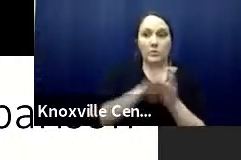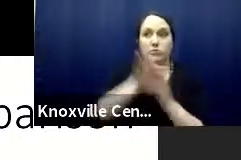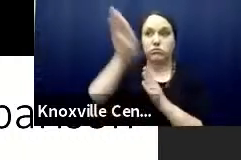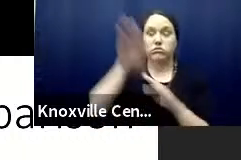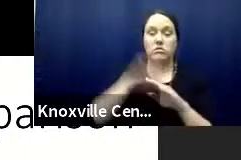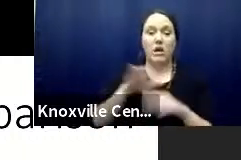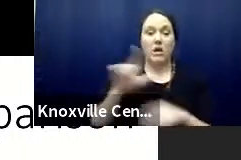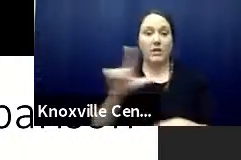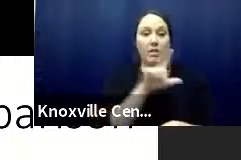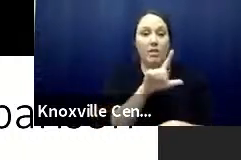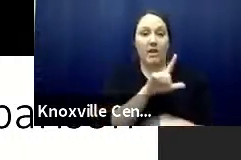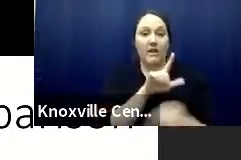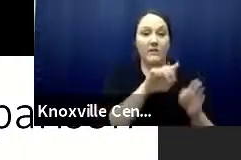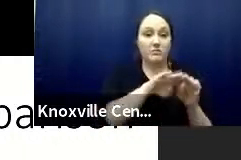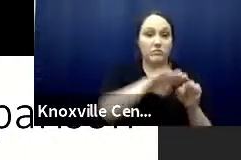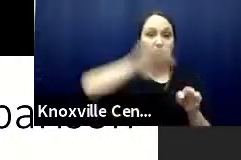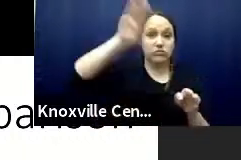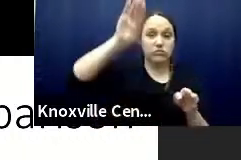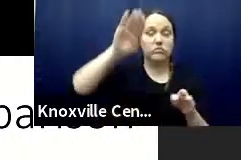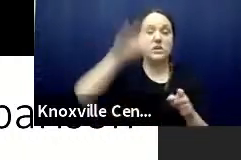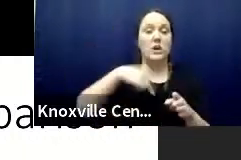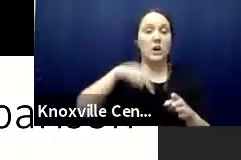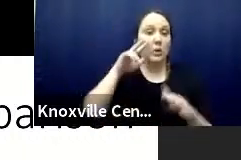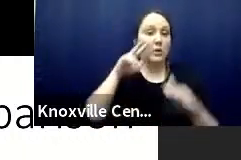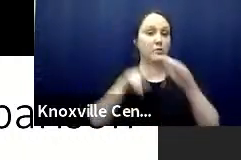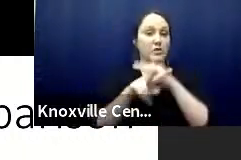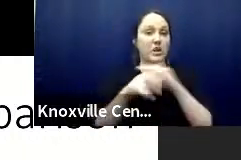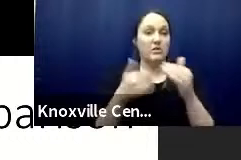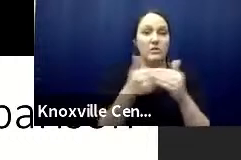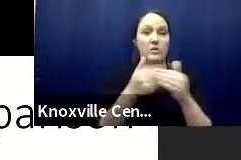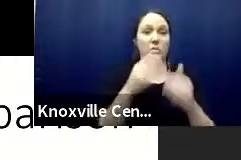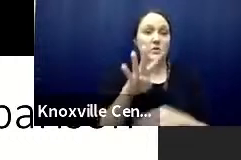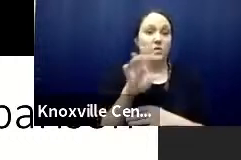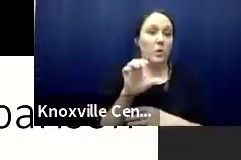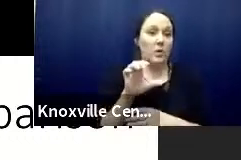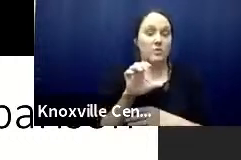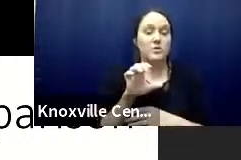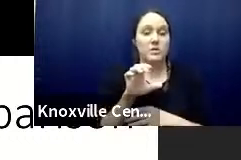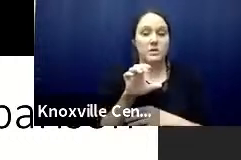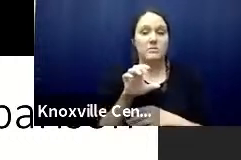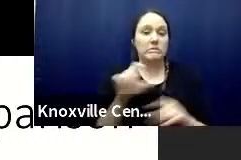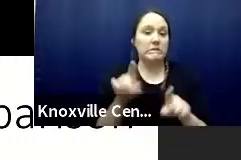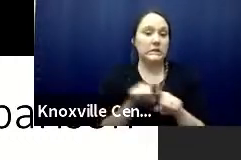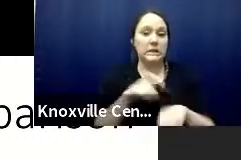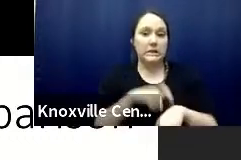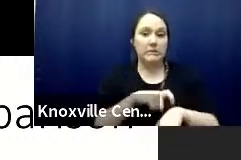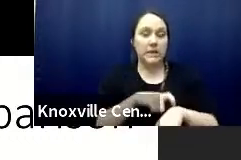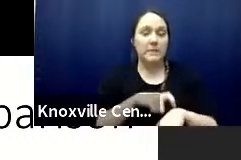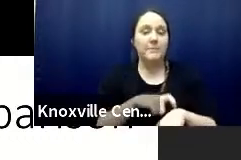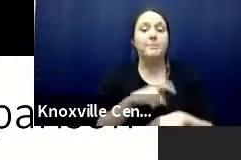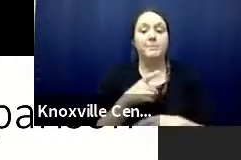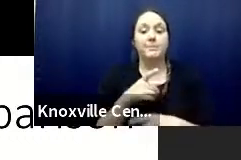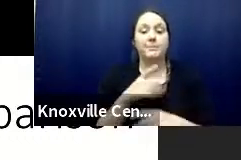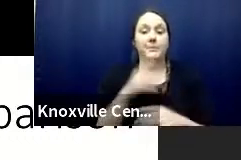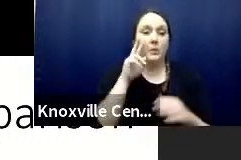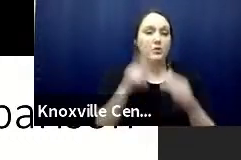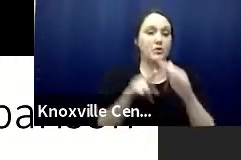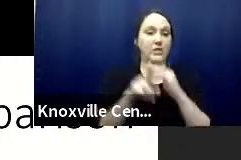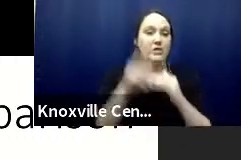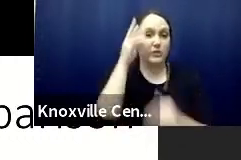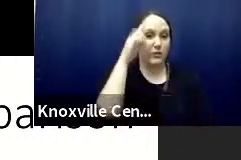left-hand side of the graph, where we were projecting close to 400 in a similar time frame, projecting in the